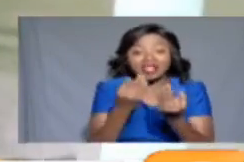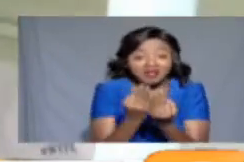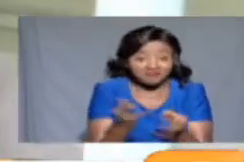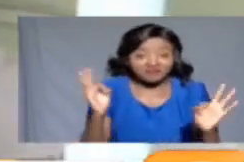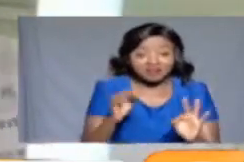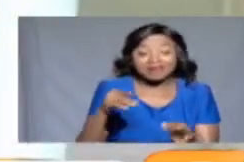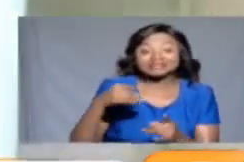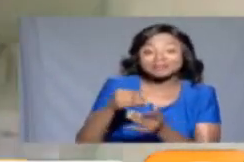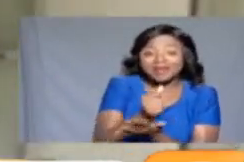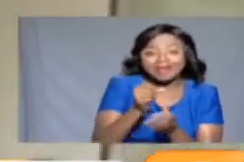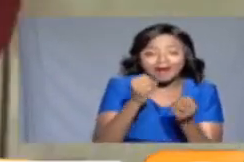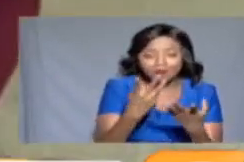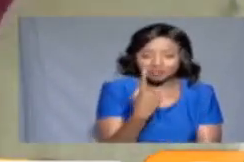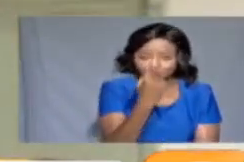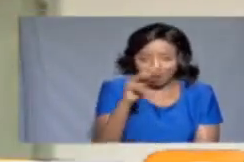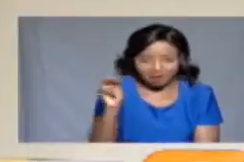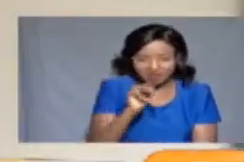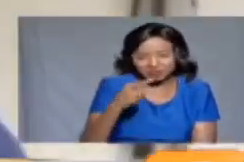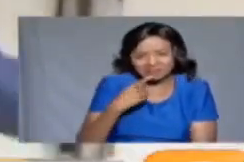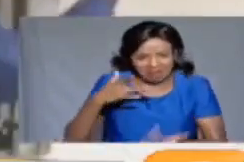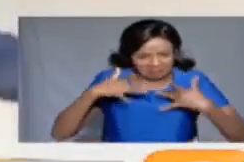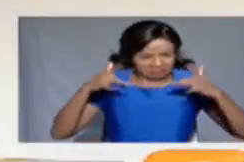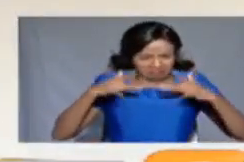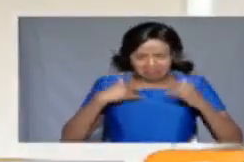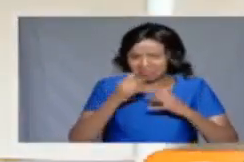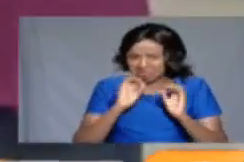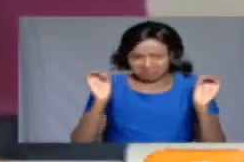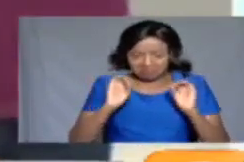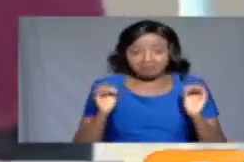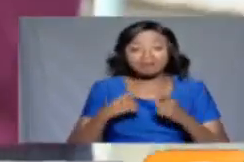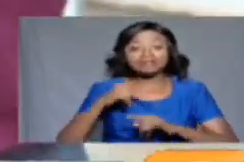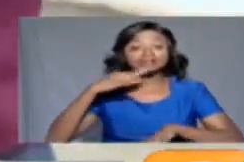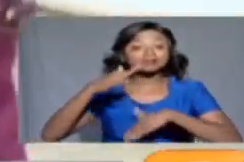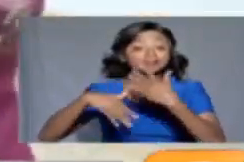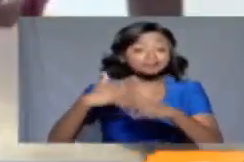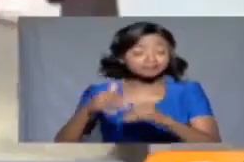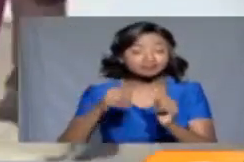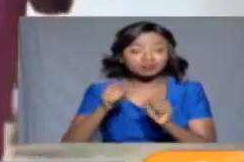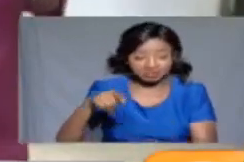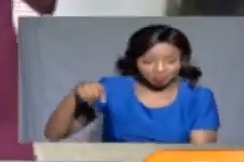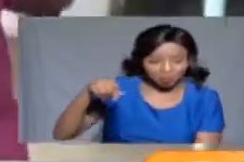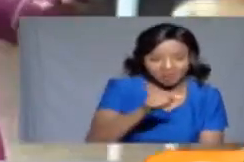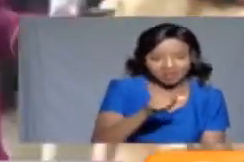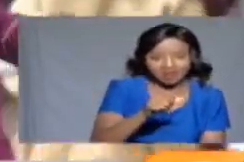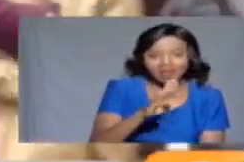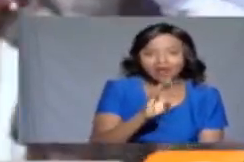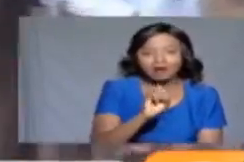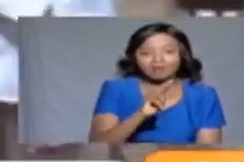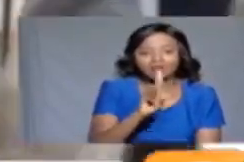of 1 million shillings after denying the charges, but he is yet to raise the required bond. The